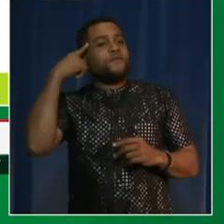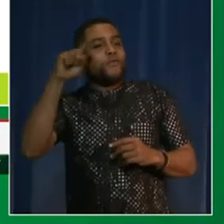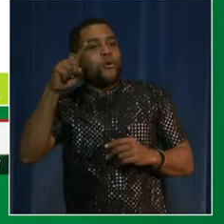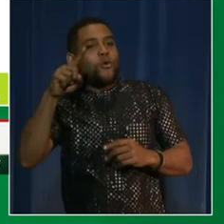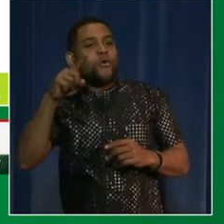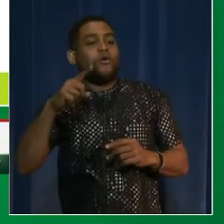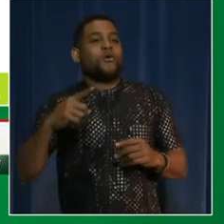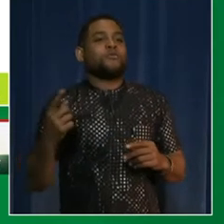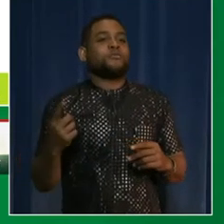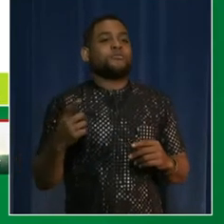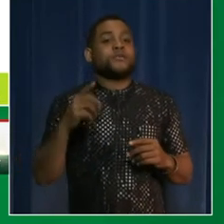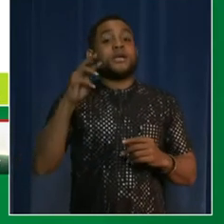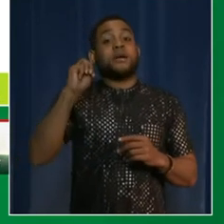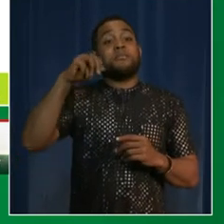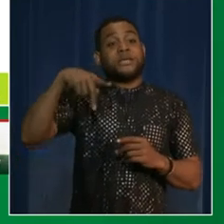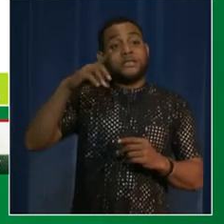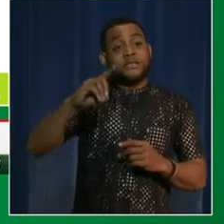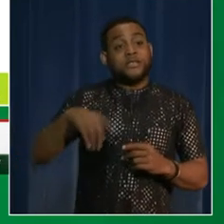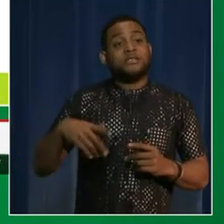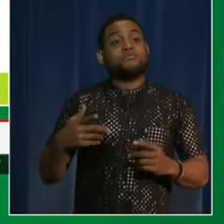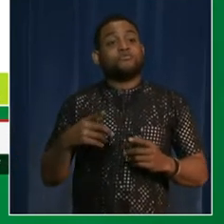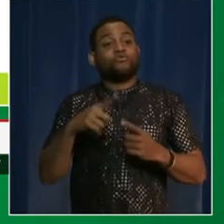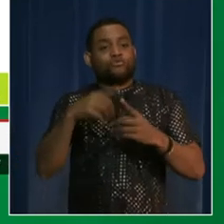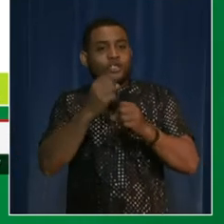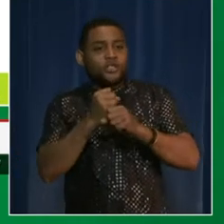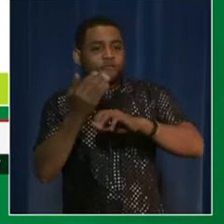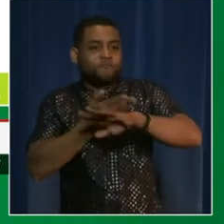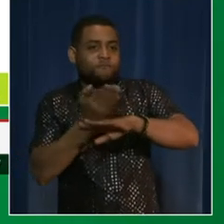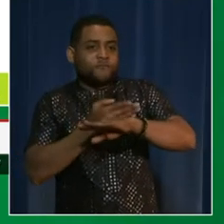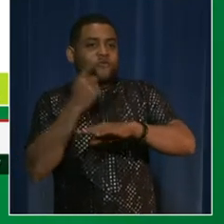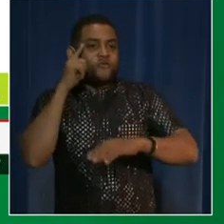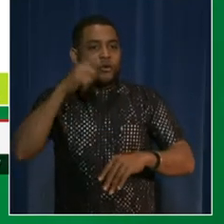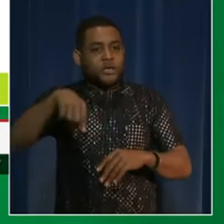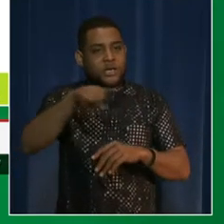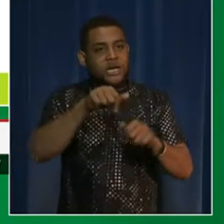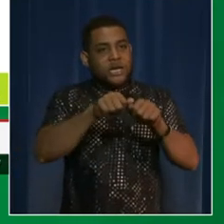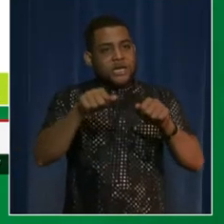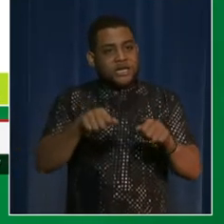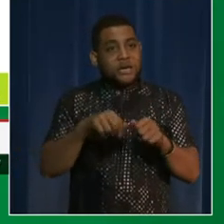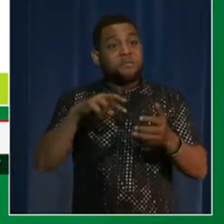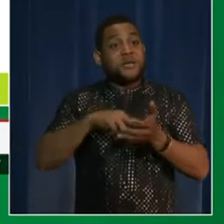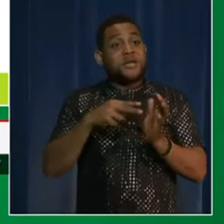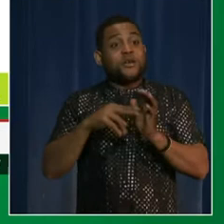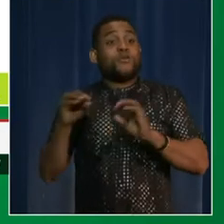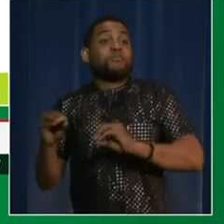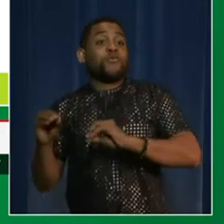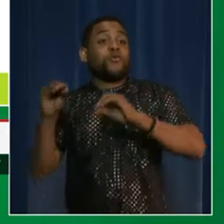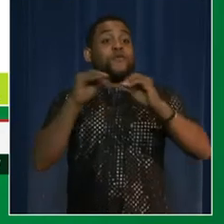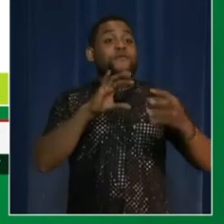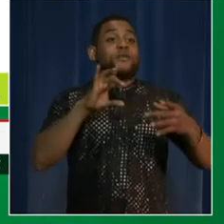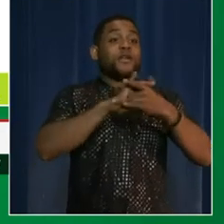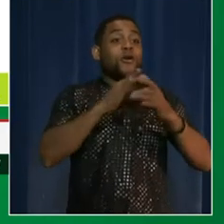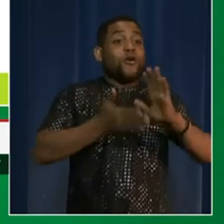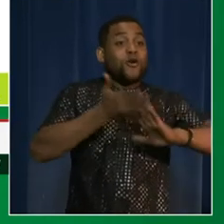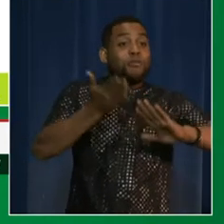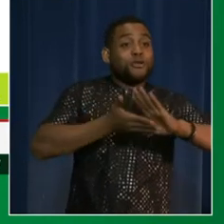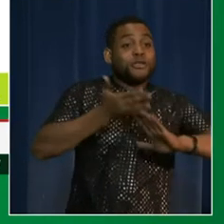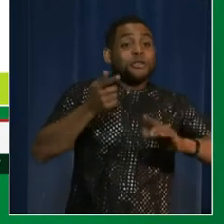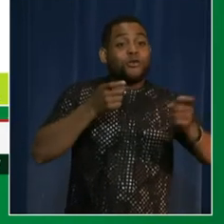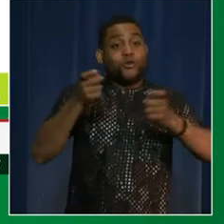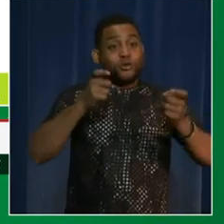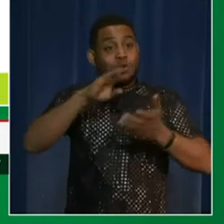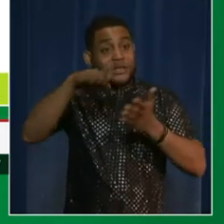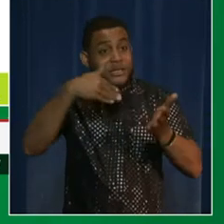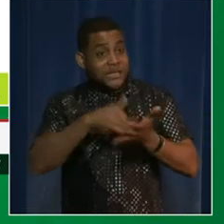will be receiving renovations. This includes moving the Joint Operations Control Center and the Central